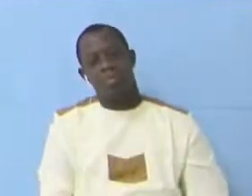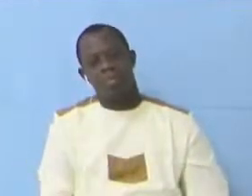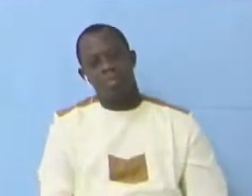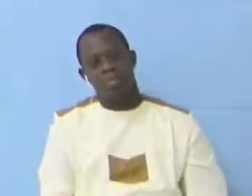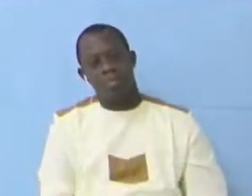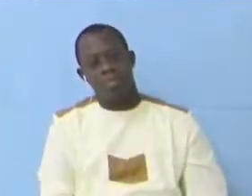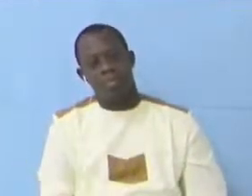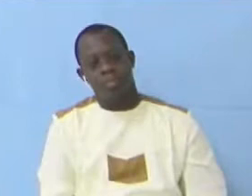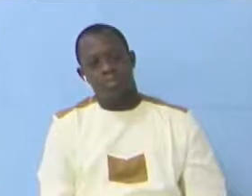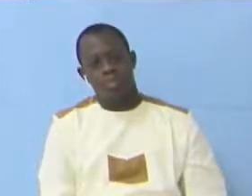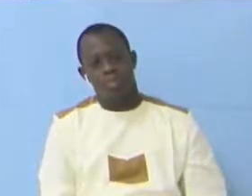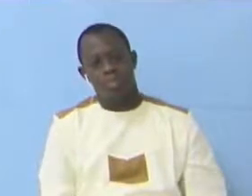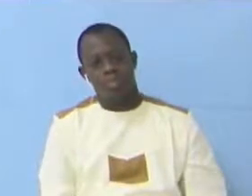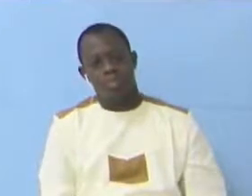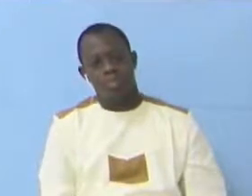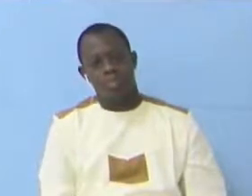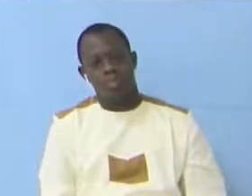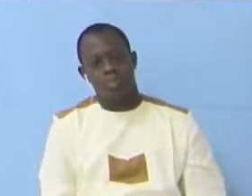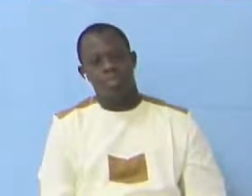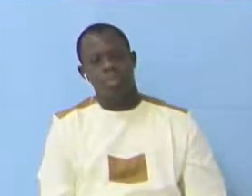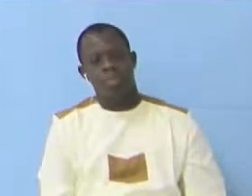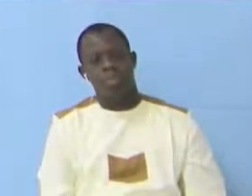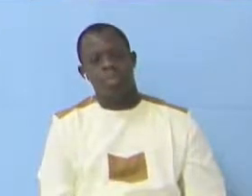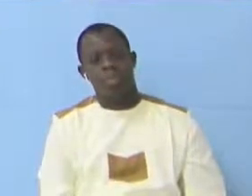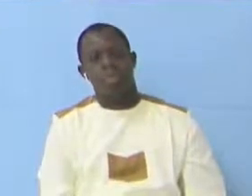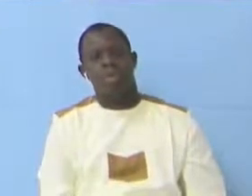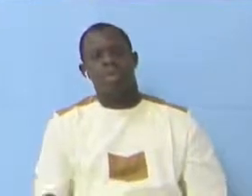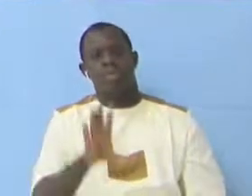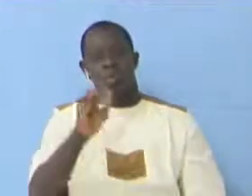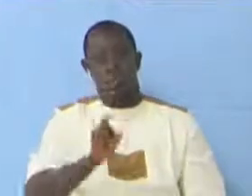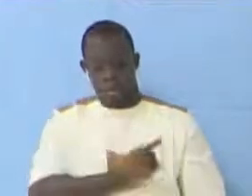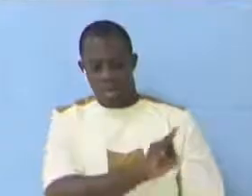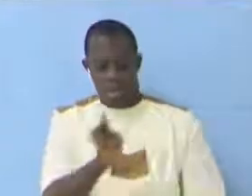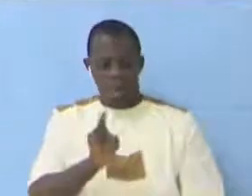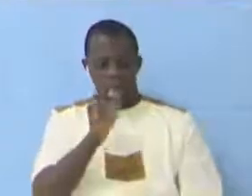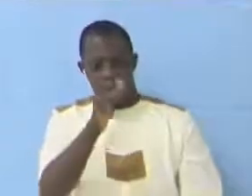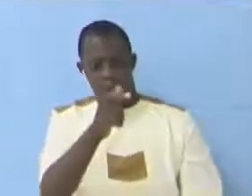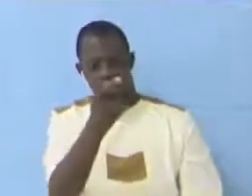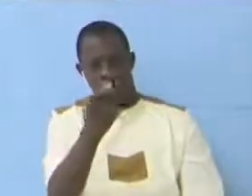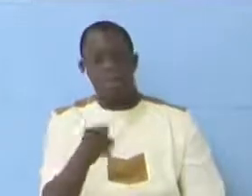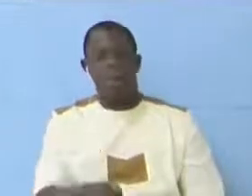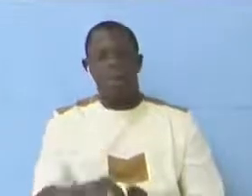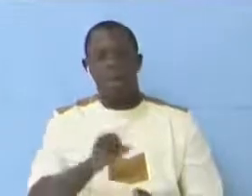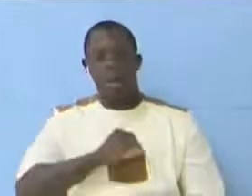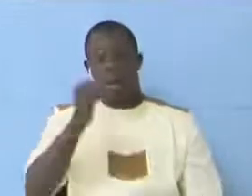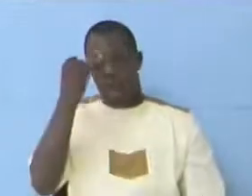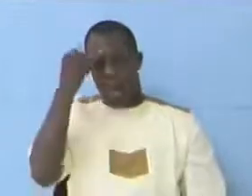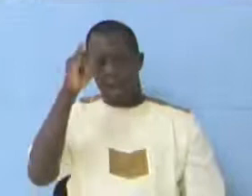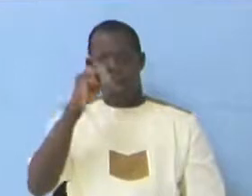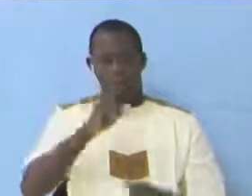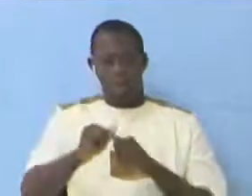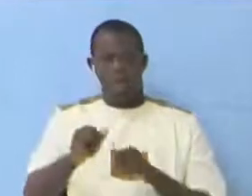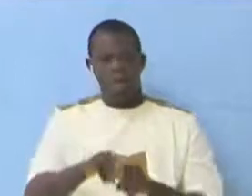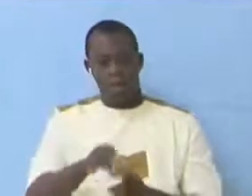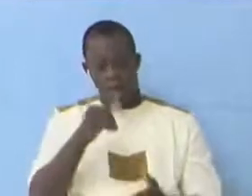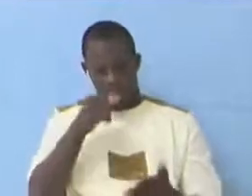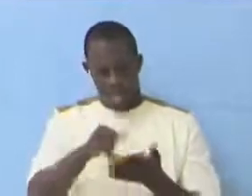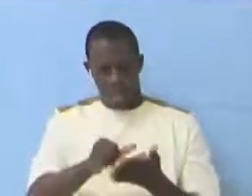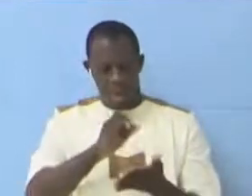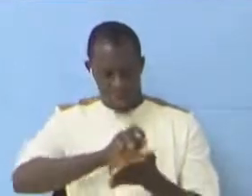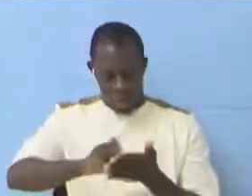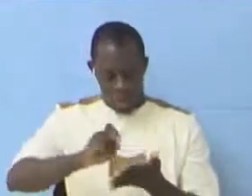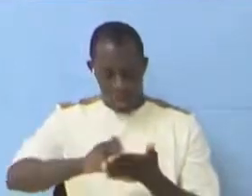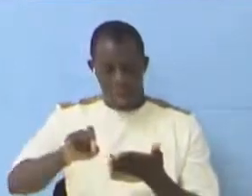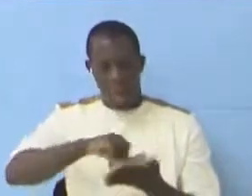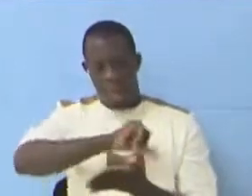ndogal la rek. Did they pay you compensation? No, and suggested that we even write to thank the president. liñ la